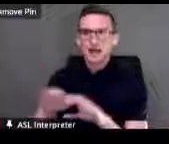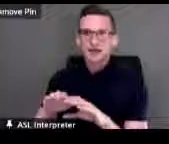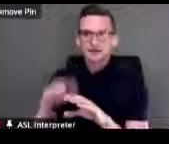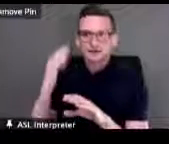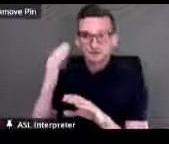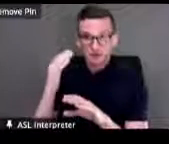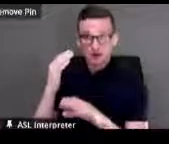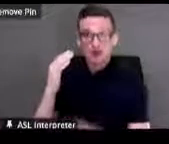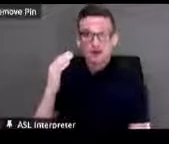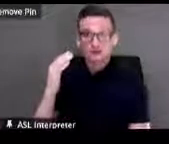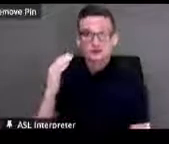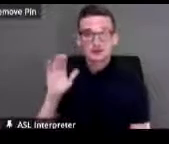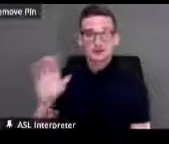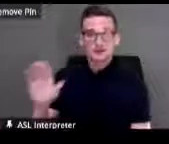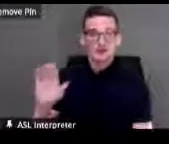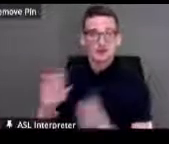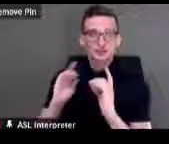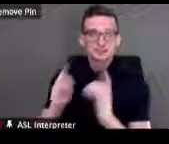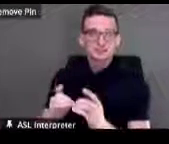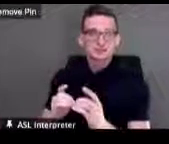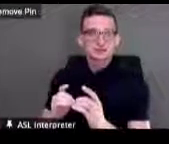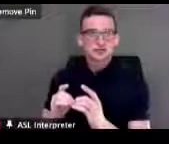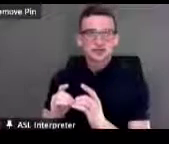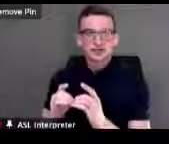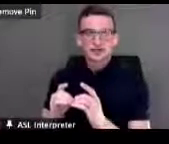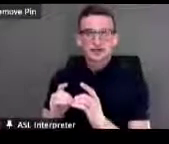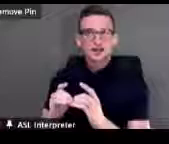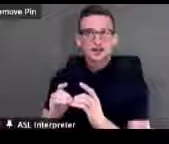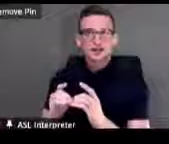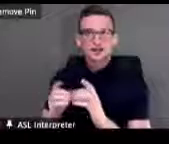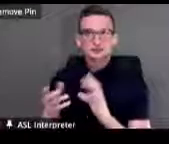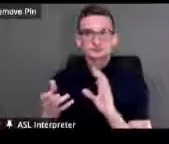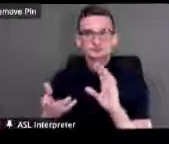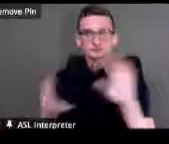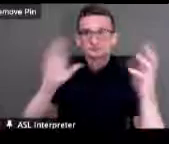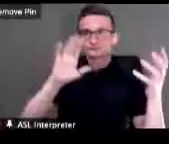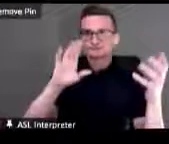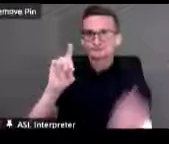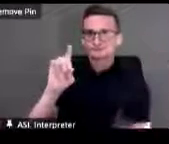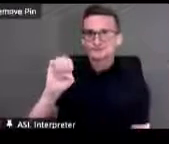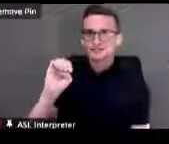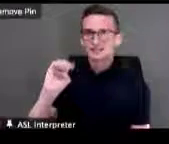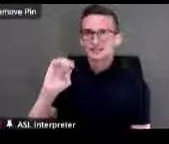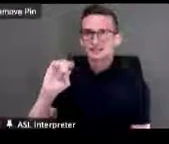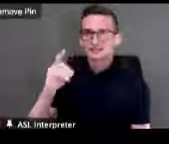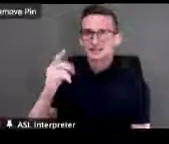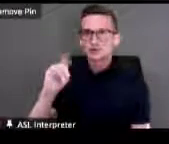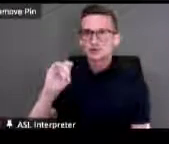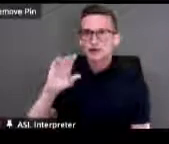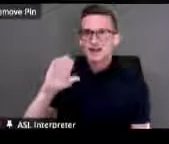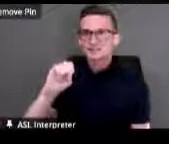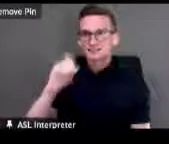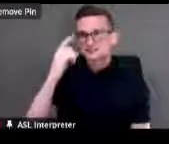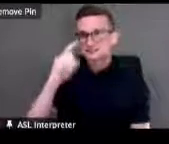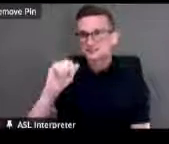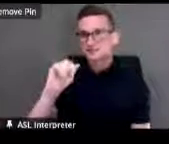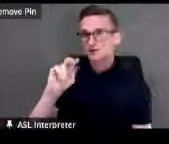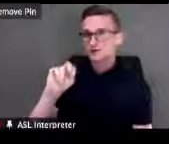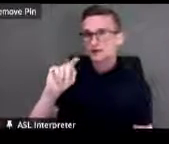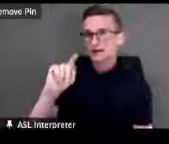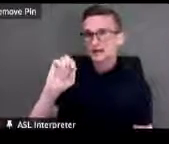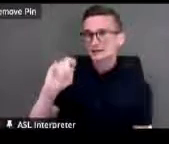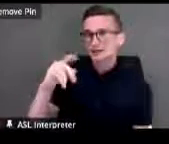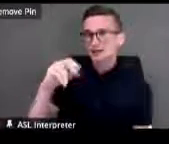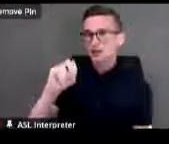the demographics that are predominant in the Antelope Valley. The Antelope Valley cities are predominantly minority